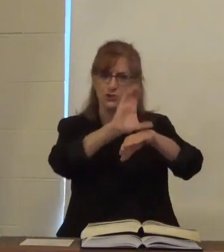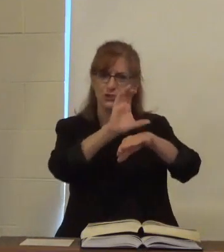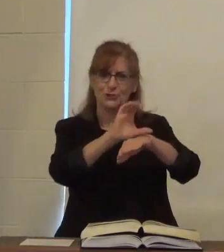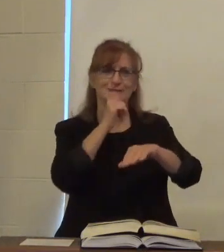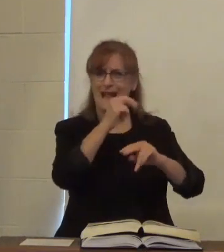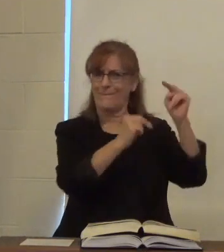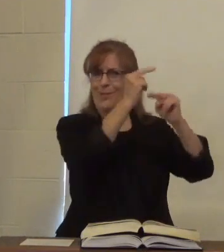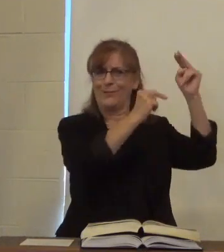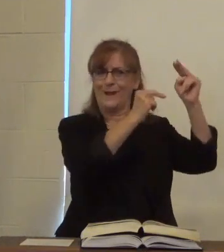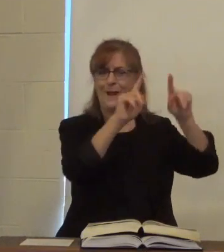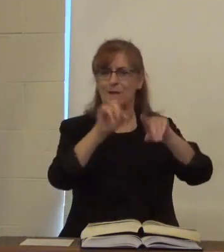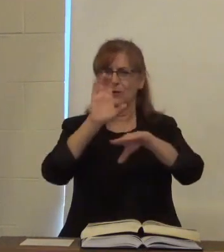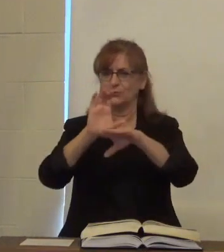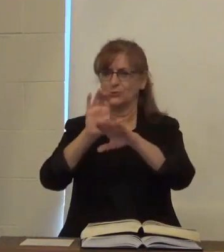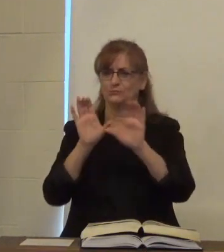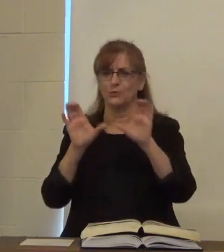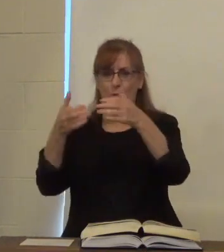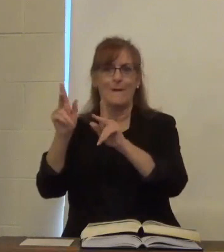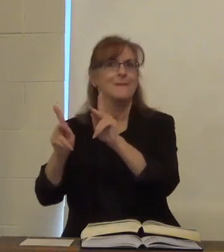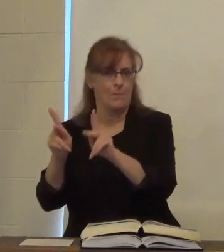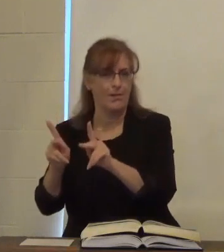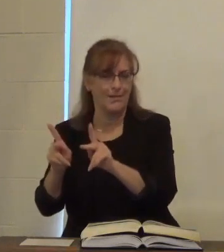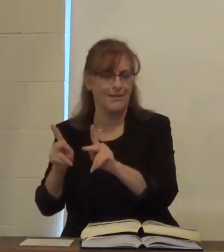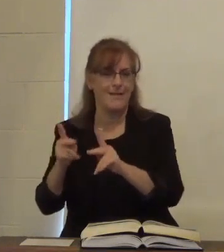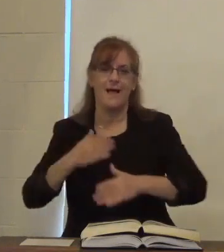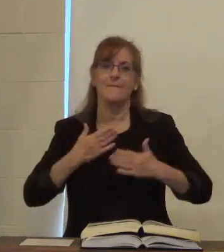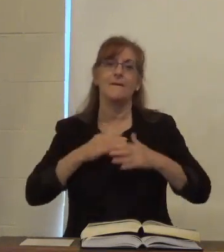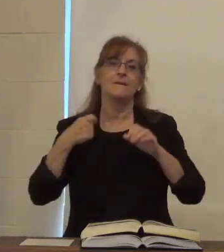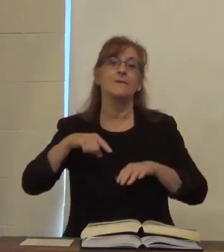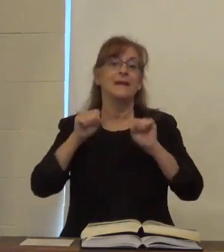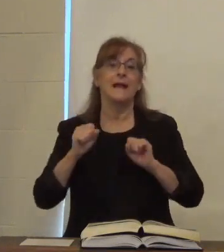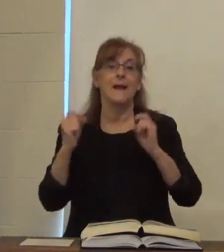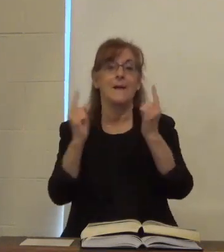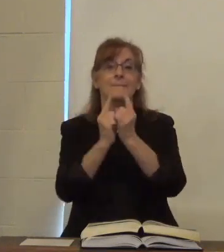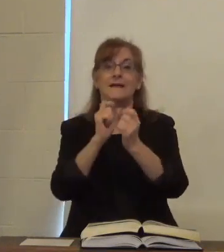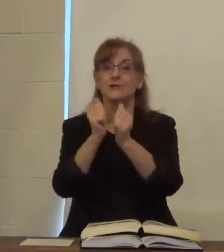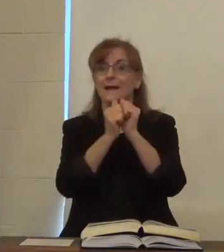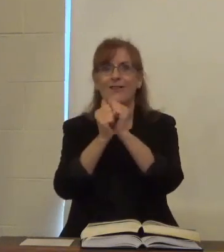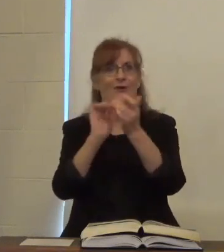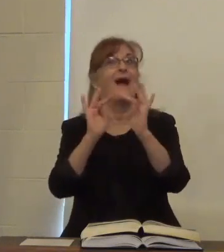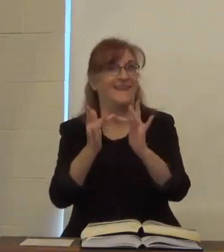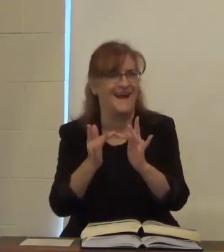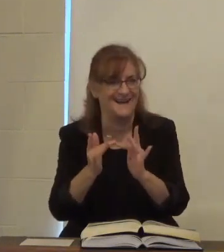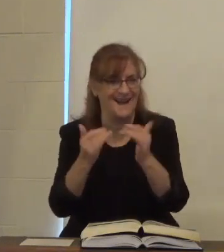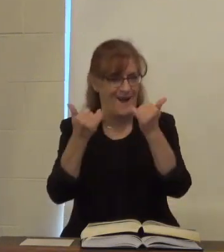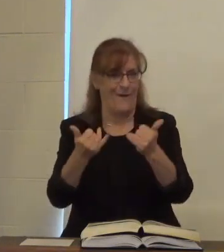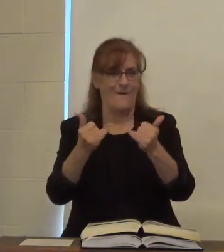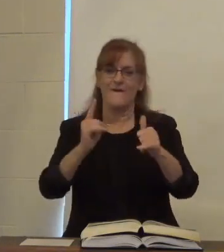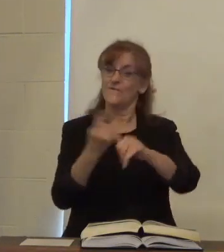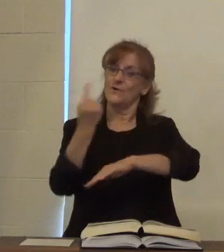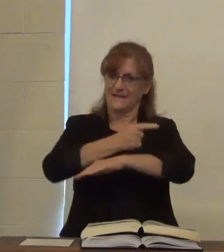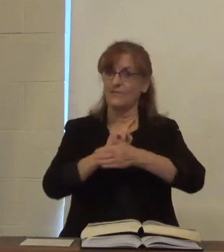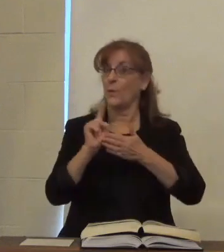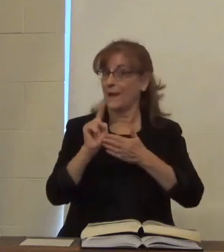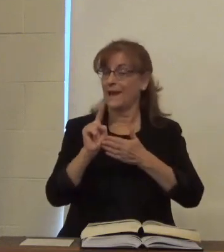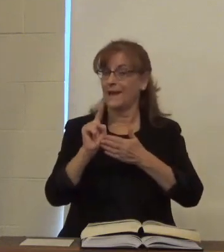not a building, it's made up of people. And so I'm glad that we can come and meet together, even if it's online, on this first day of the week,